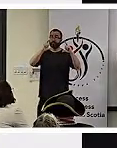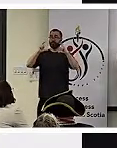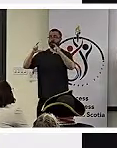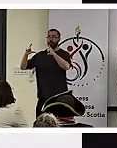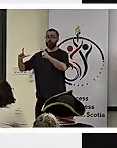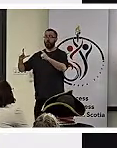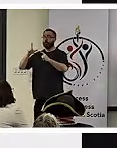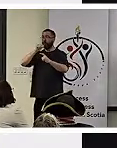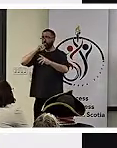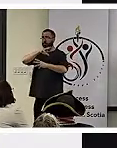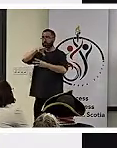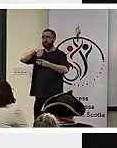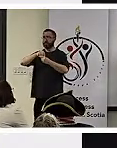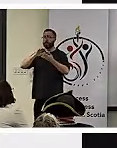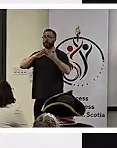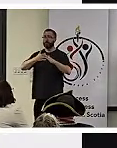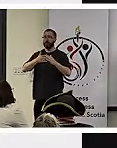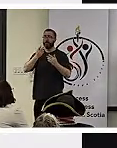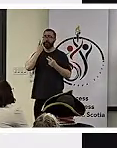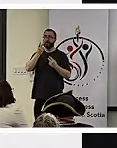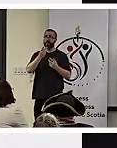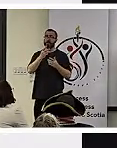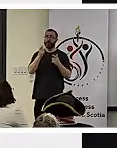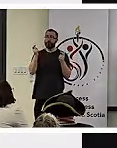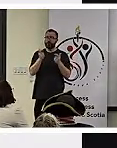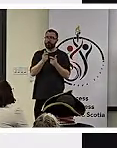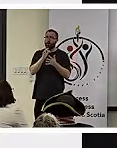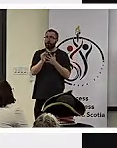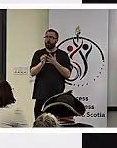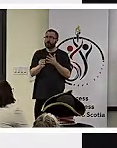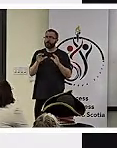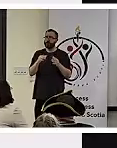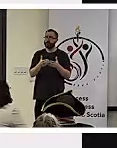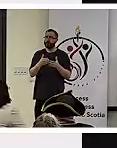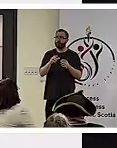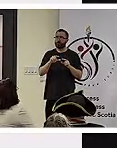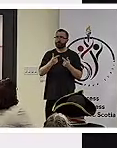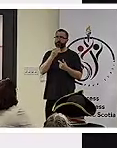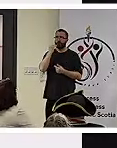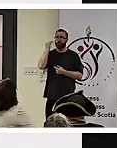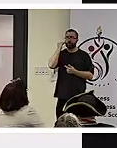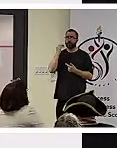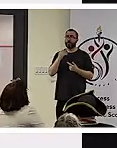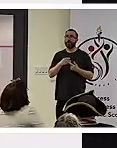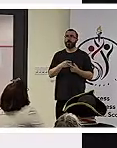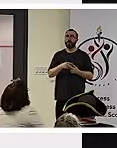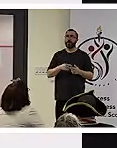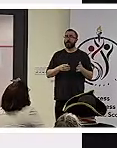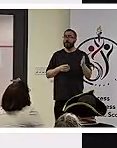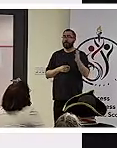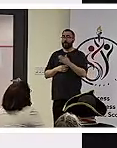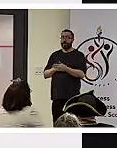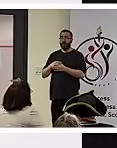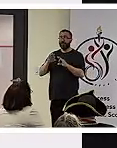our community. We have people that live in small option group homes, which is 21.7%, family-run homes, 2.5%,